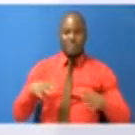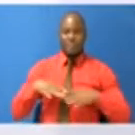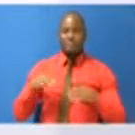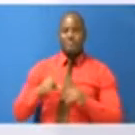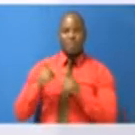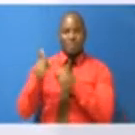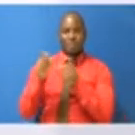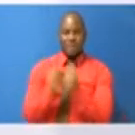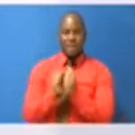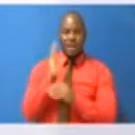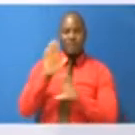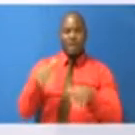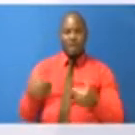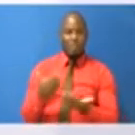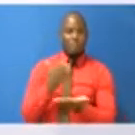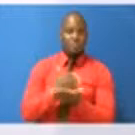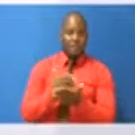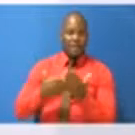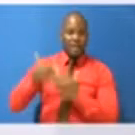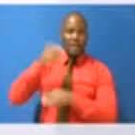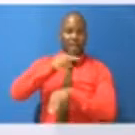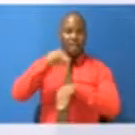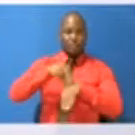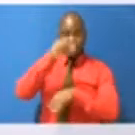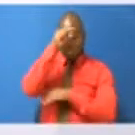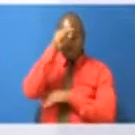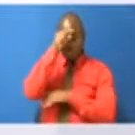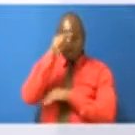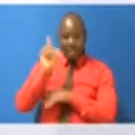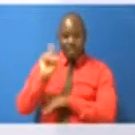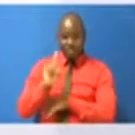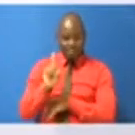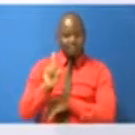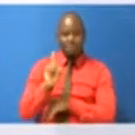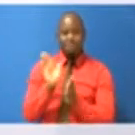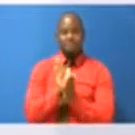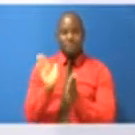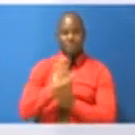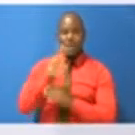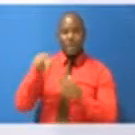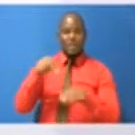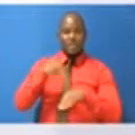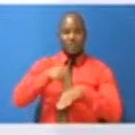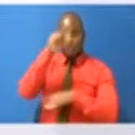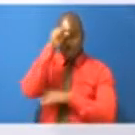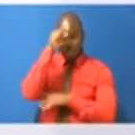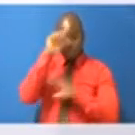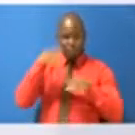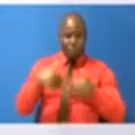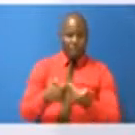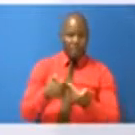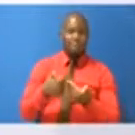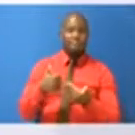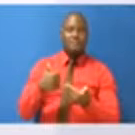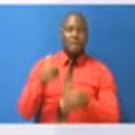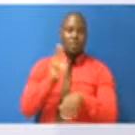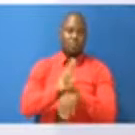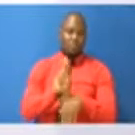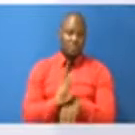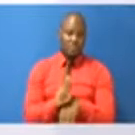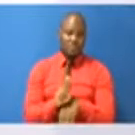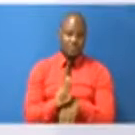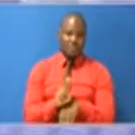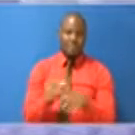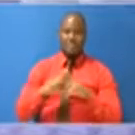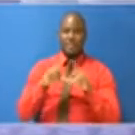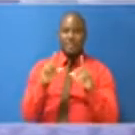sorted out based on how we relate with the national government that nairobi is not a branch of the national government or an appendage or as my